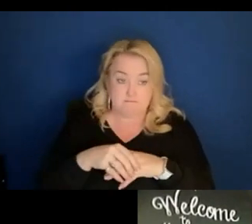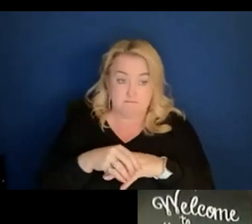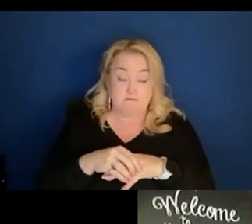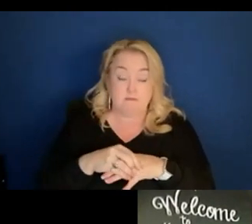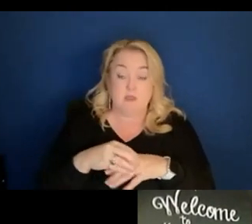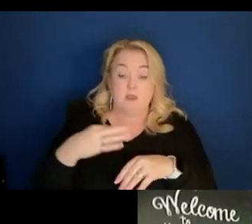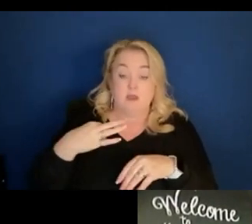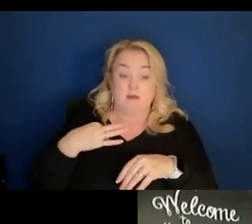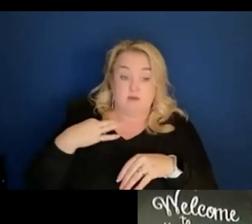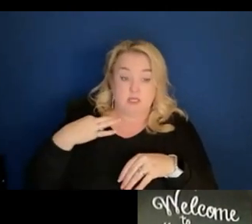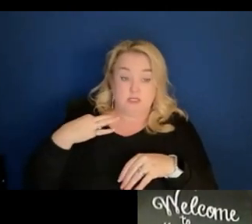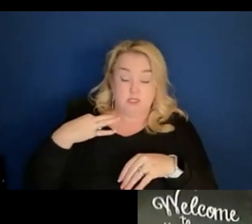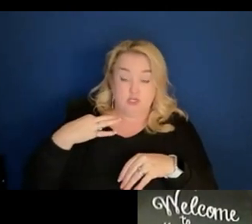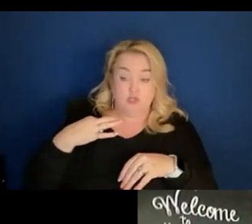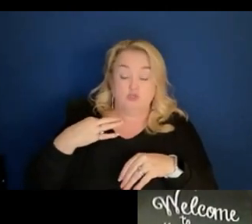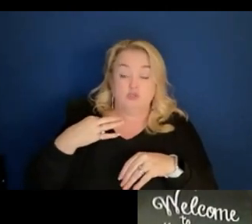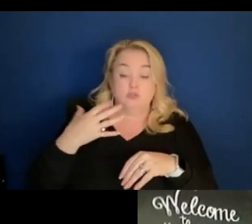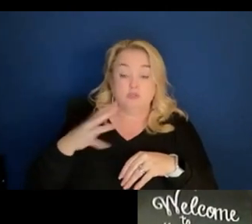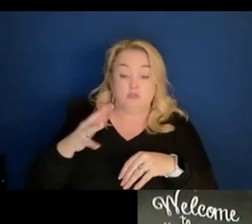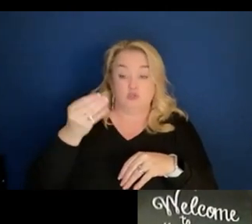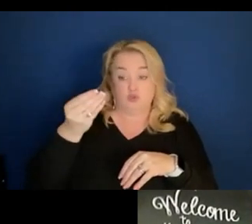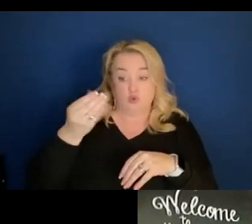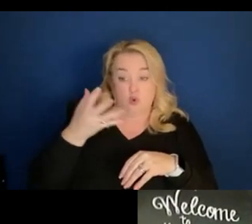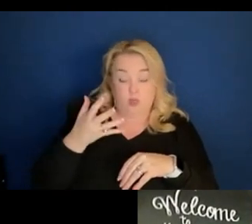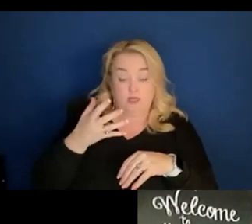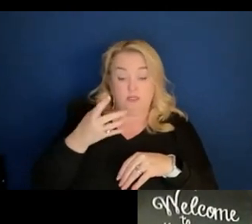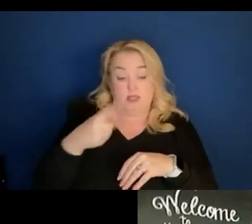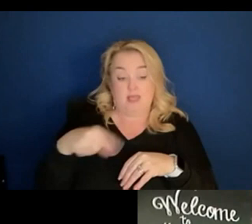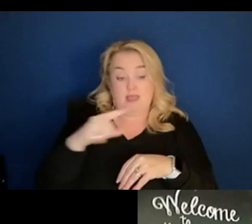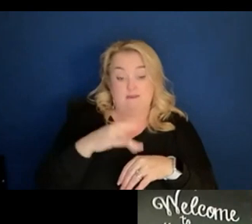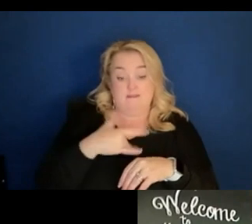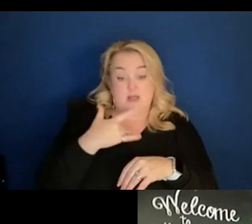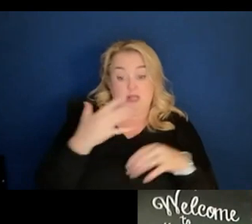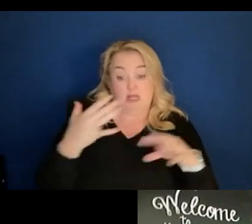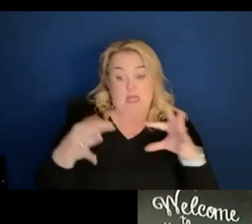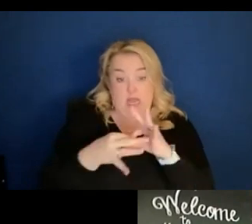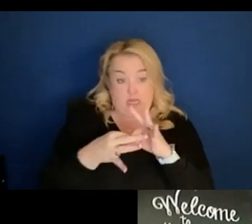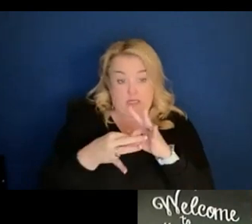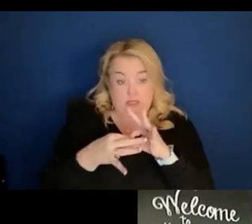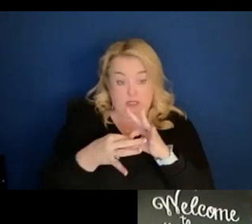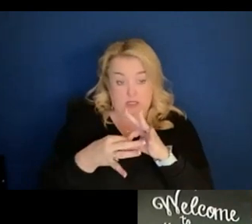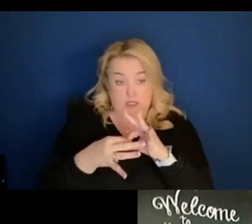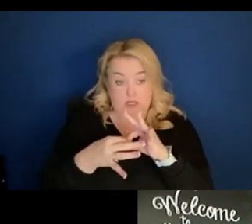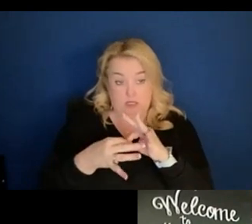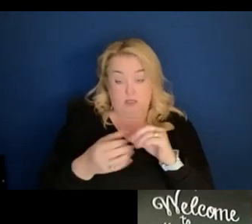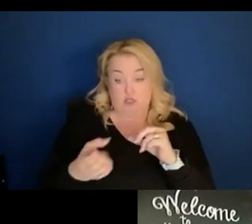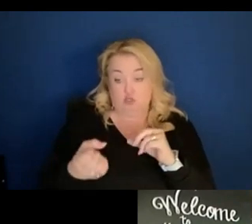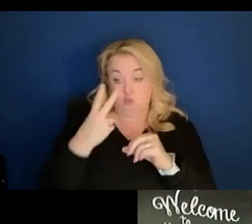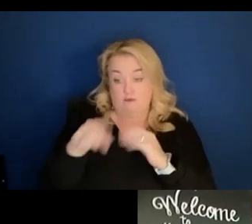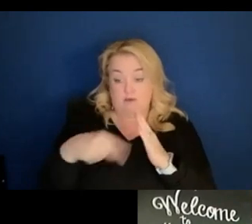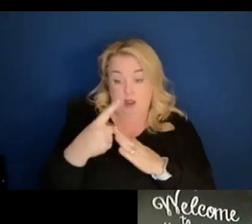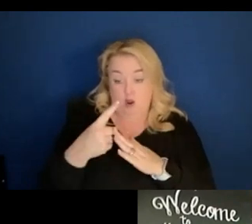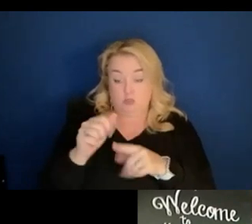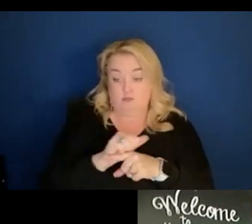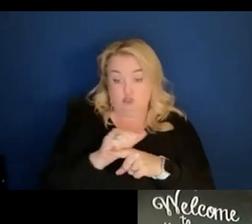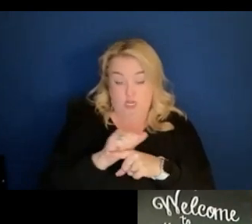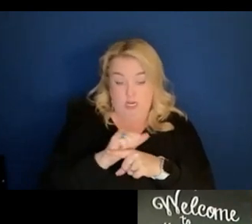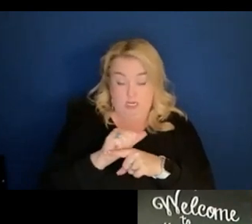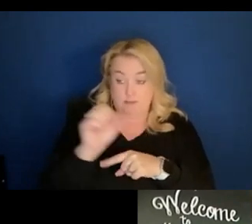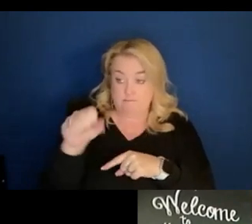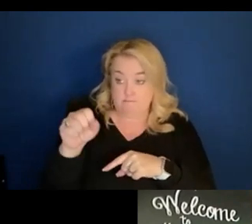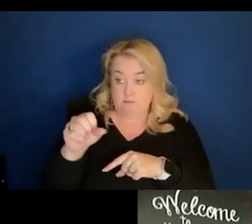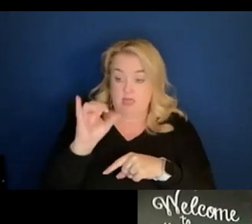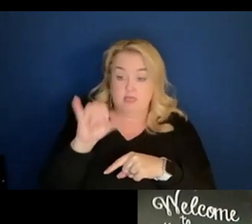The volunteers have told us that they feel connected, you know, by virtue of the training, the 12 hours of training,